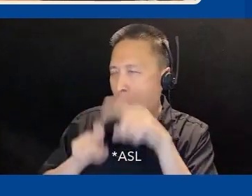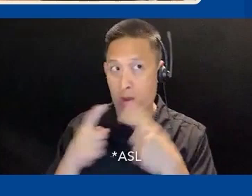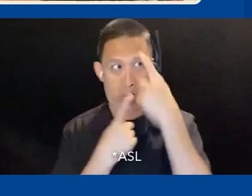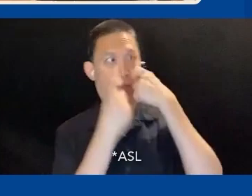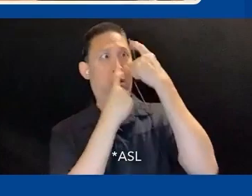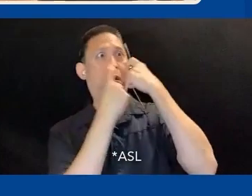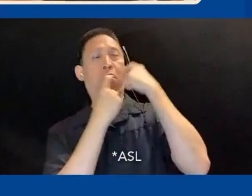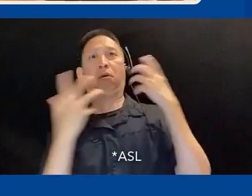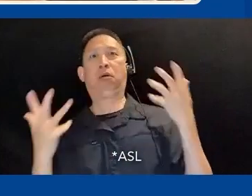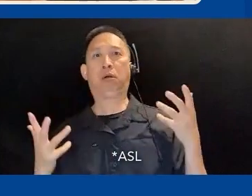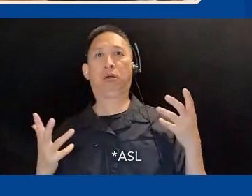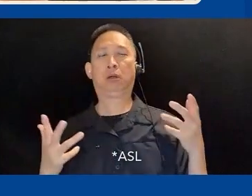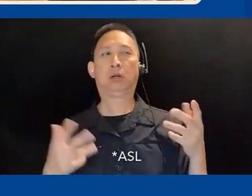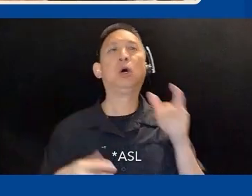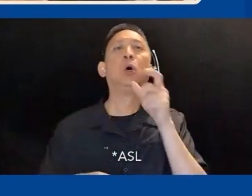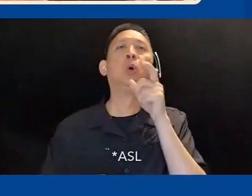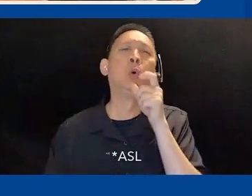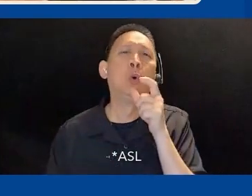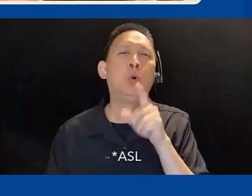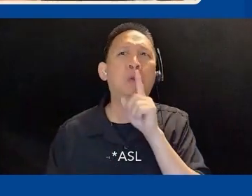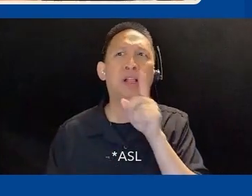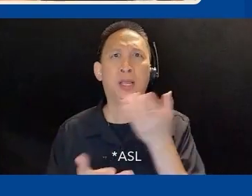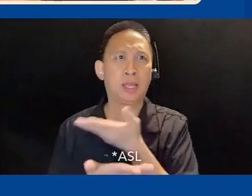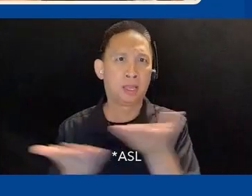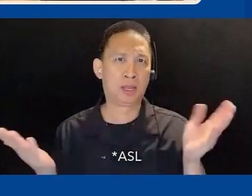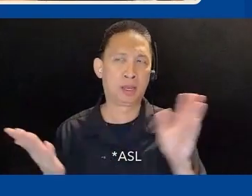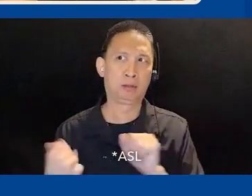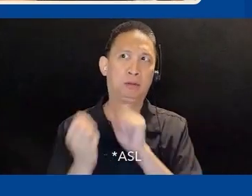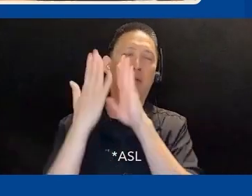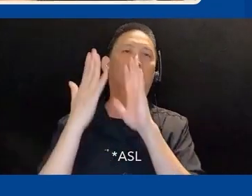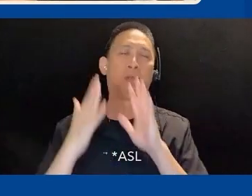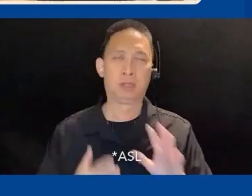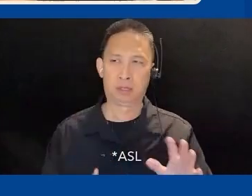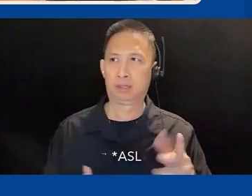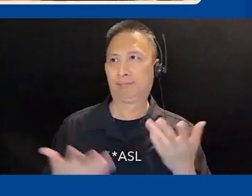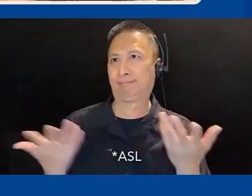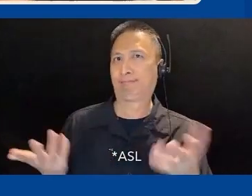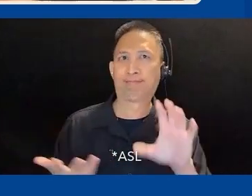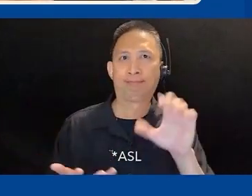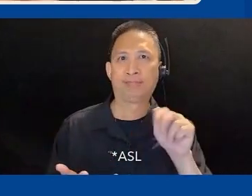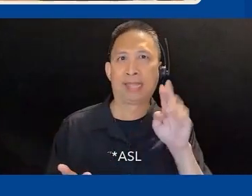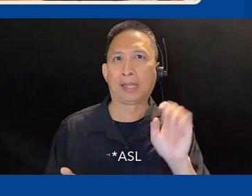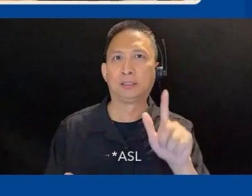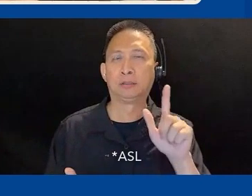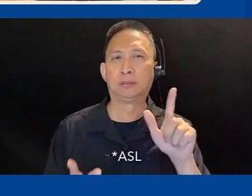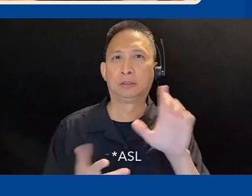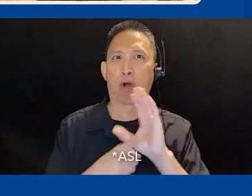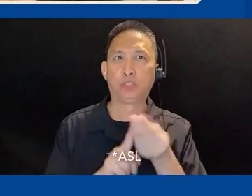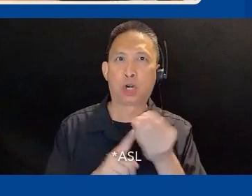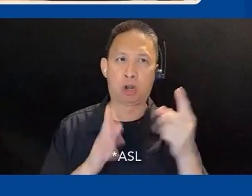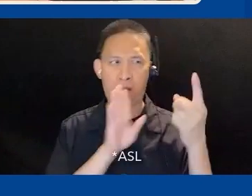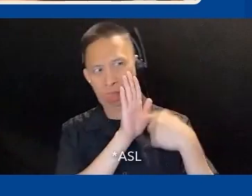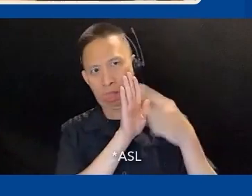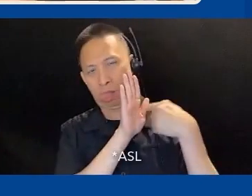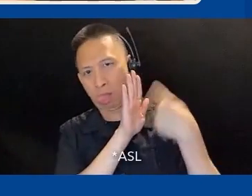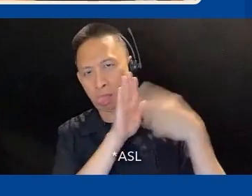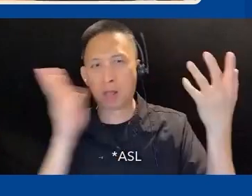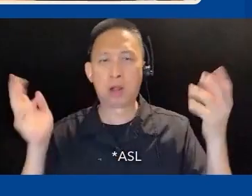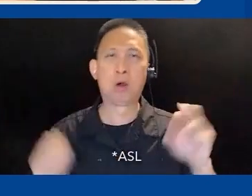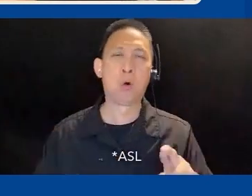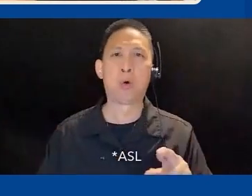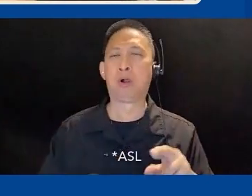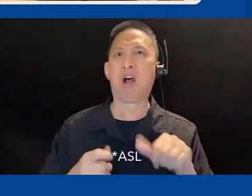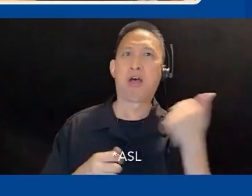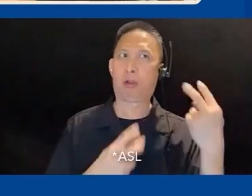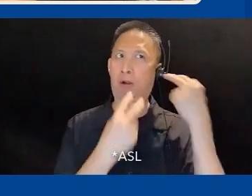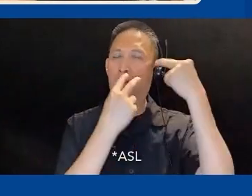actually faces cancel culture is totally misguided. And, you know, I think that I'm, you